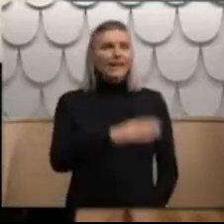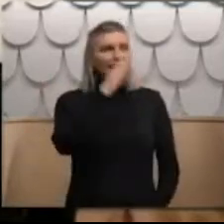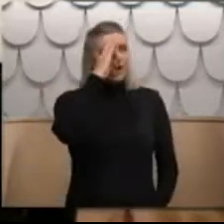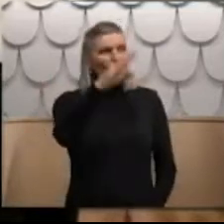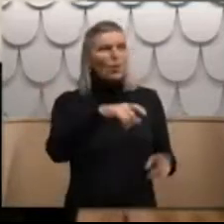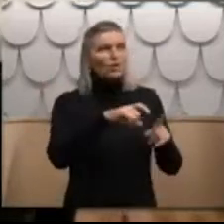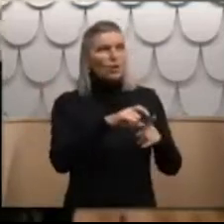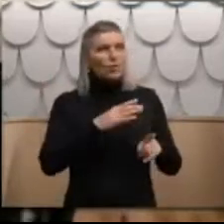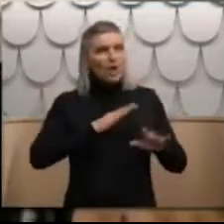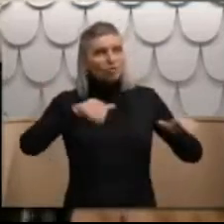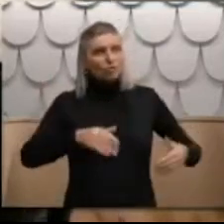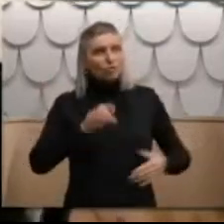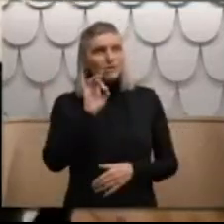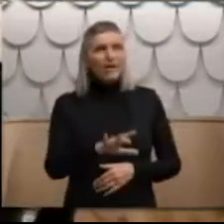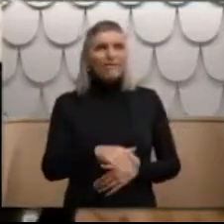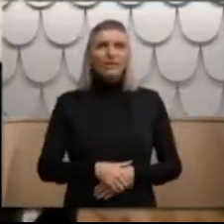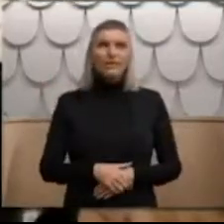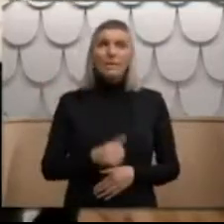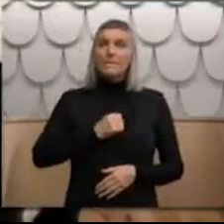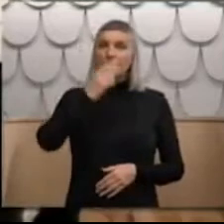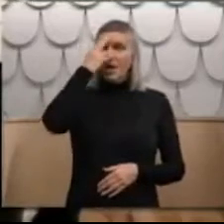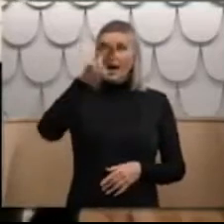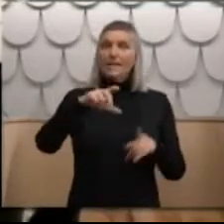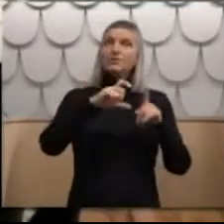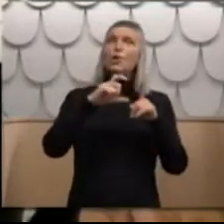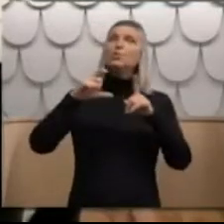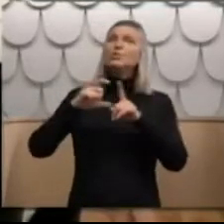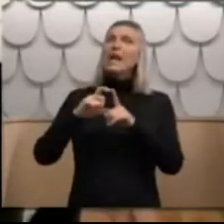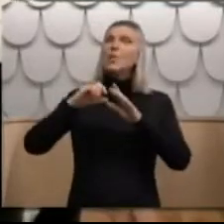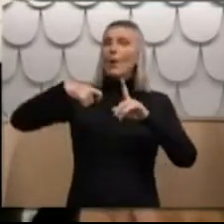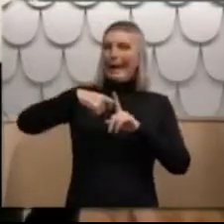like to introduce yourself now? My name is Donald Daniel Koo.